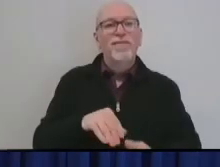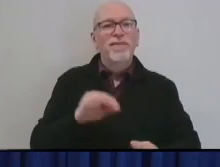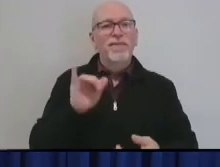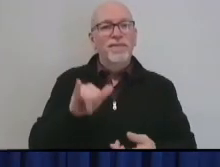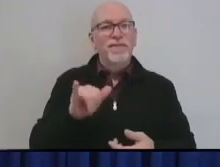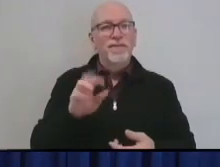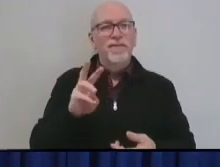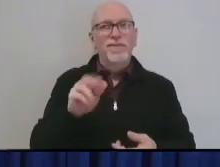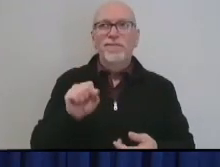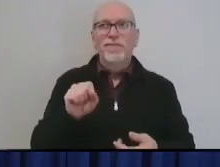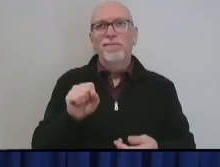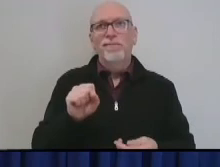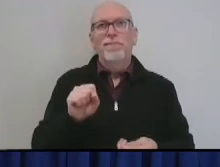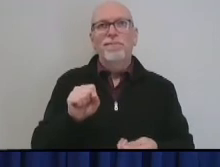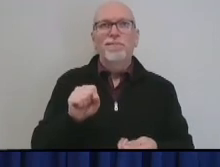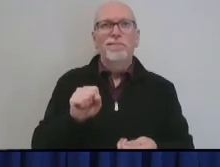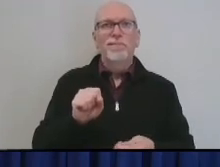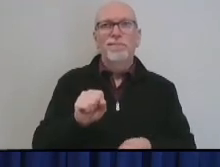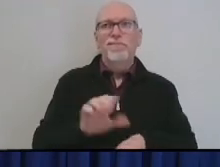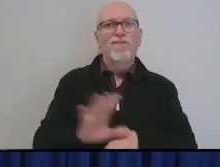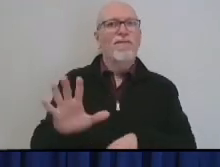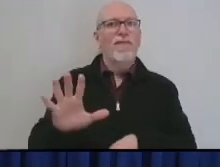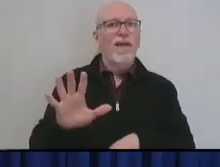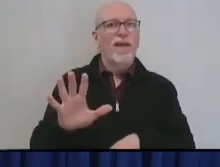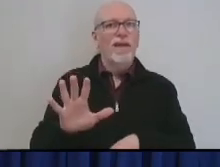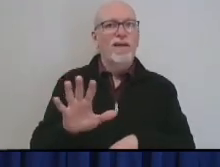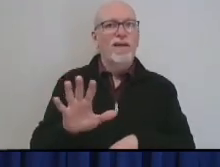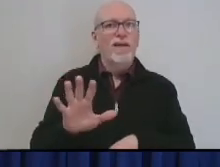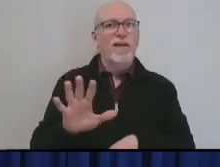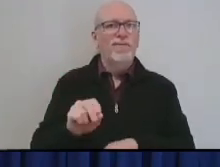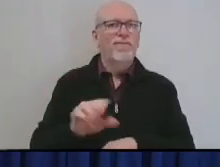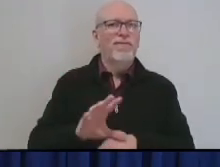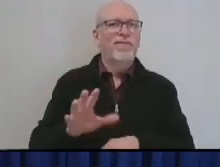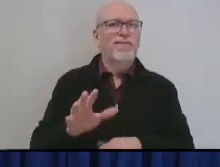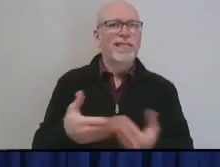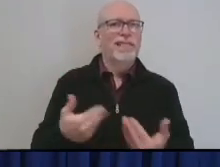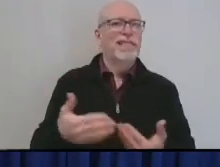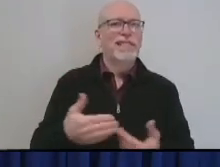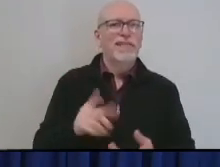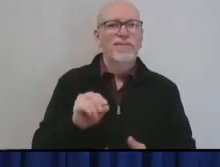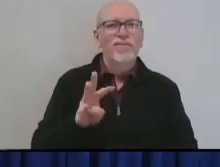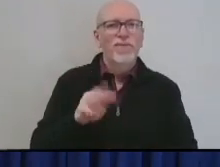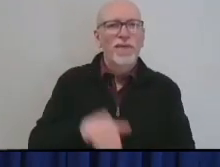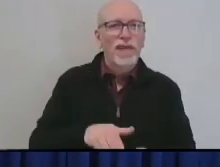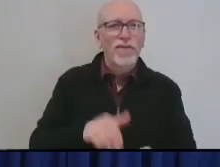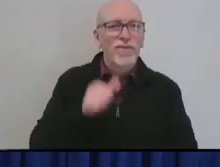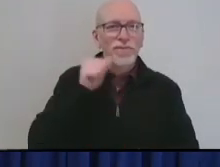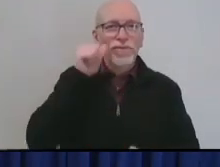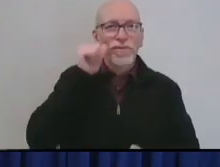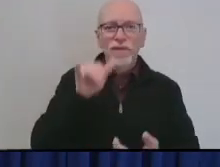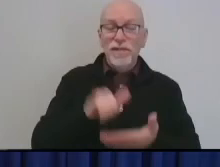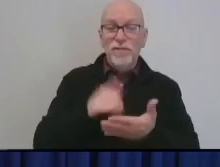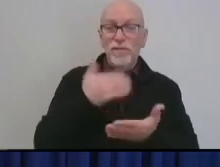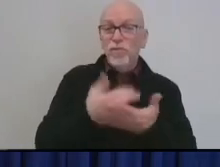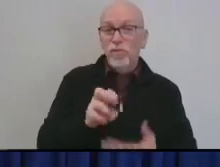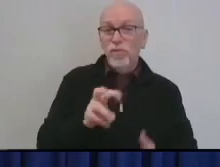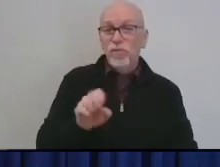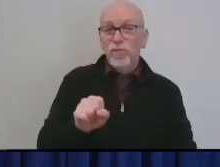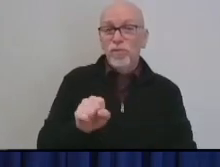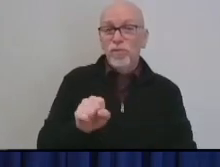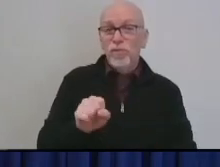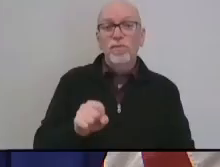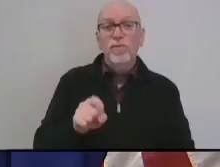by 5 o'clock or something, 3:30. Easily. Yeah, easily. So, I mean, that's the good news, is the map that